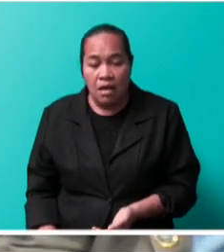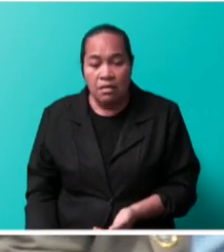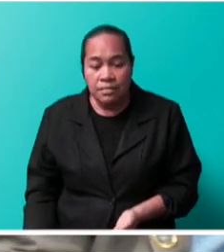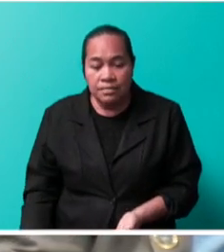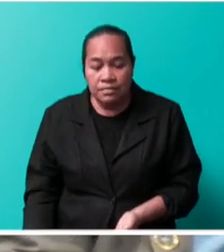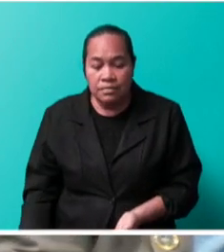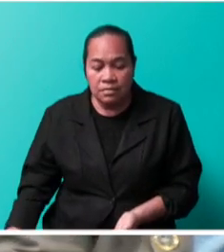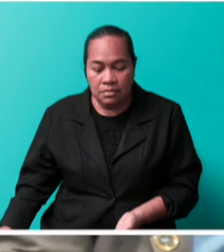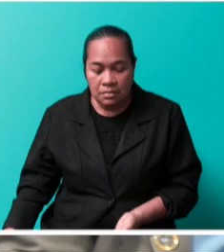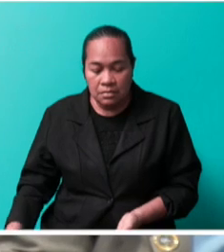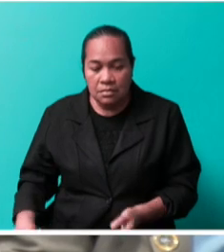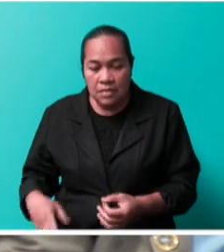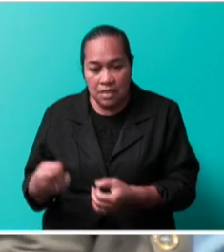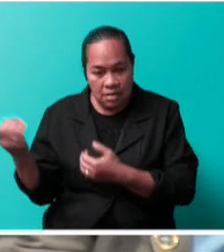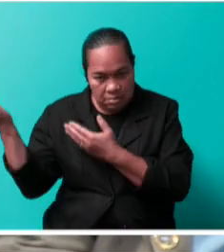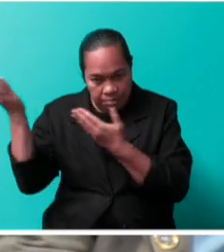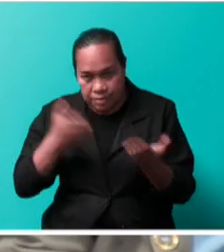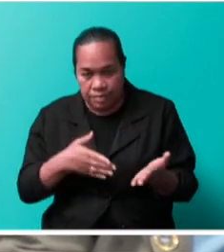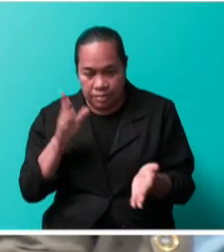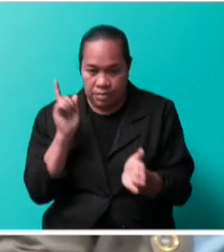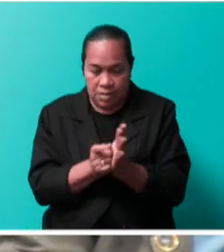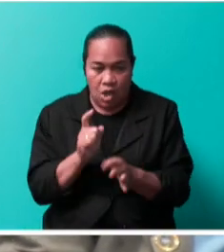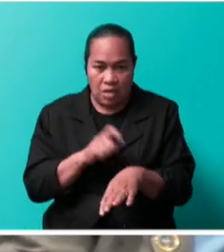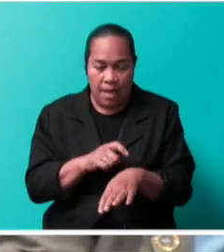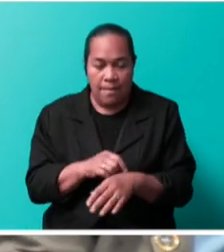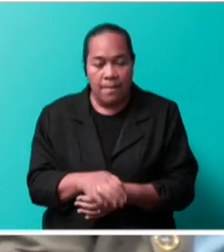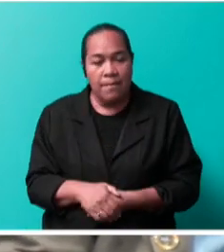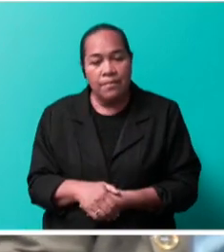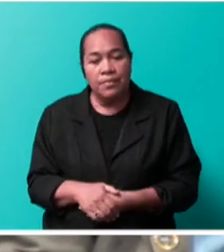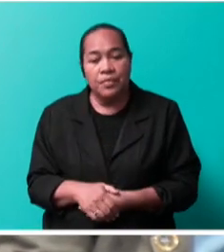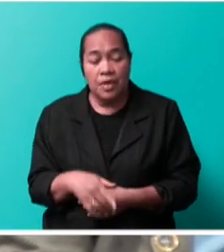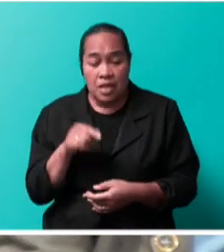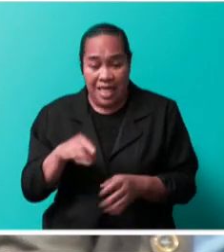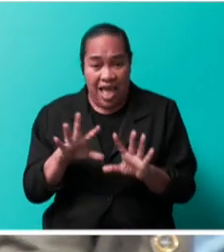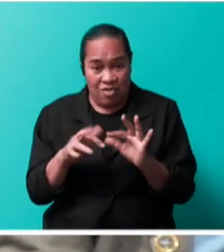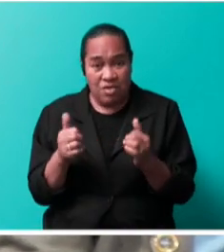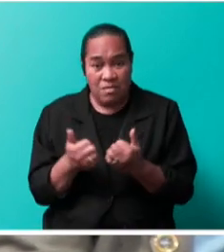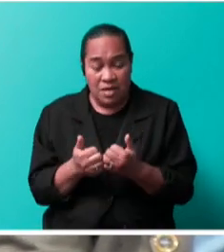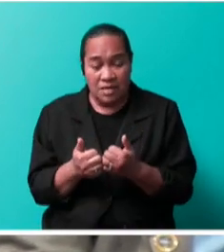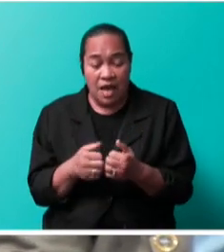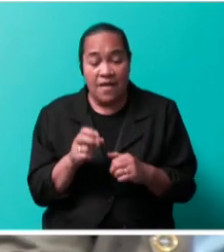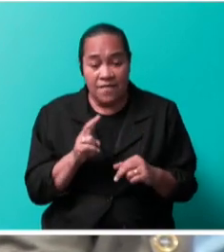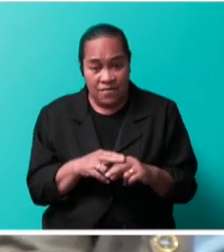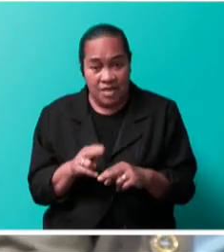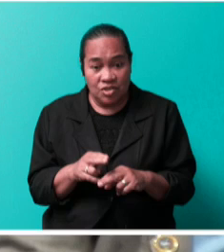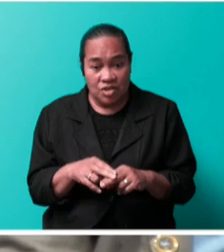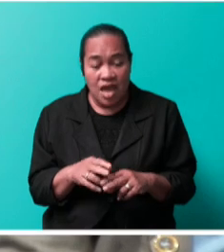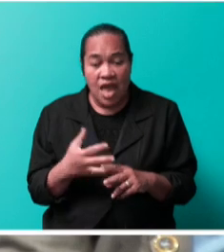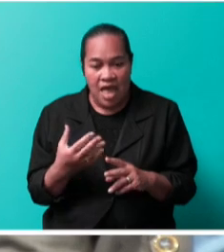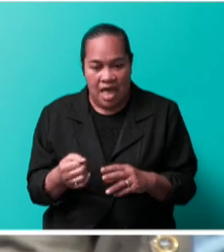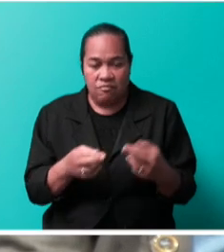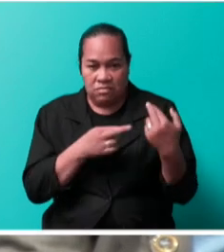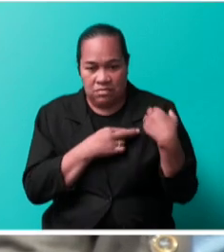and deployment of the equipment. Mr. Speaker, sir, under the agreement, the Government of Fiji also undertakes several obligations to